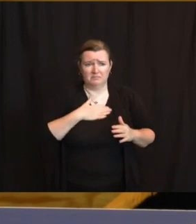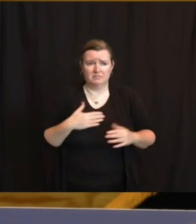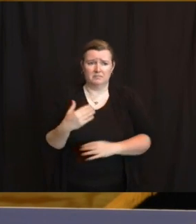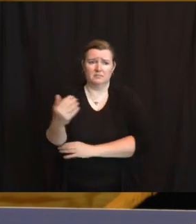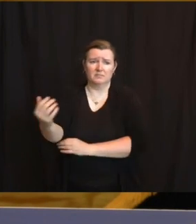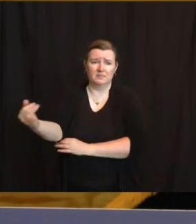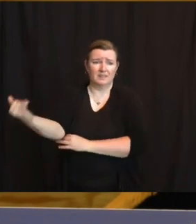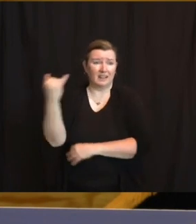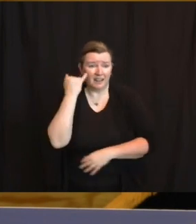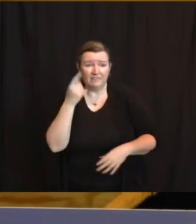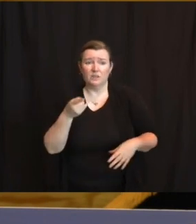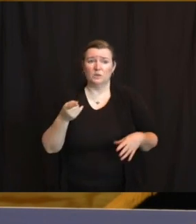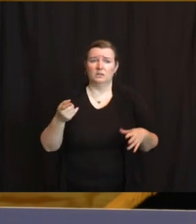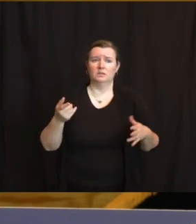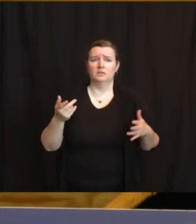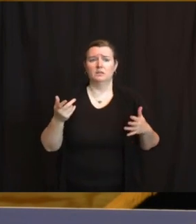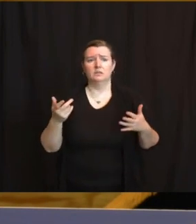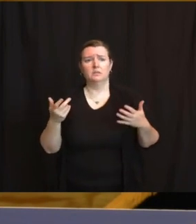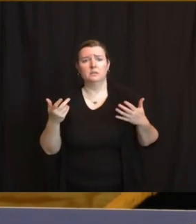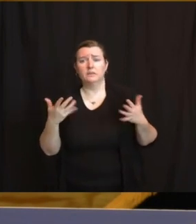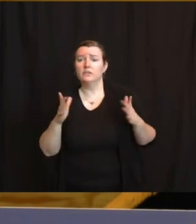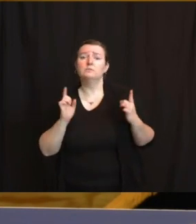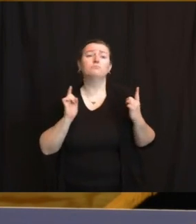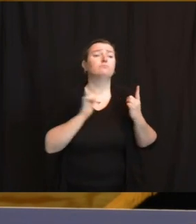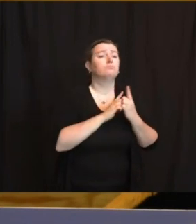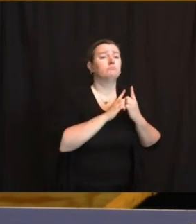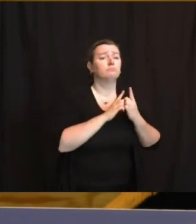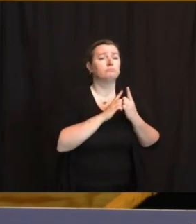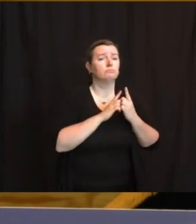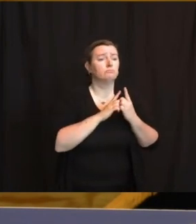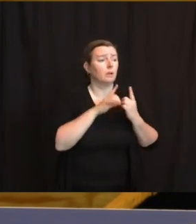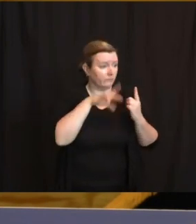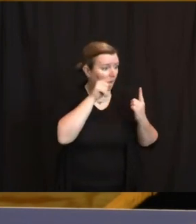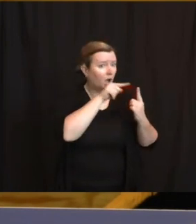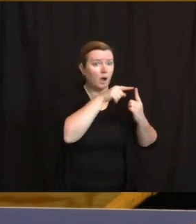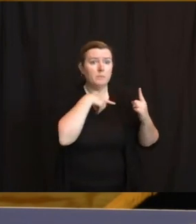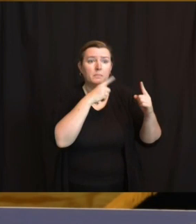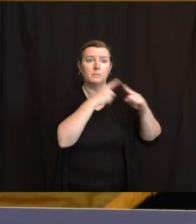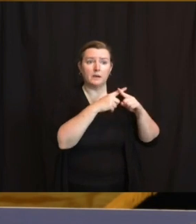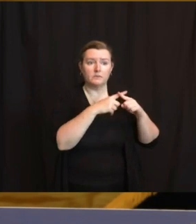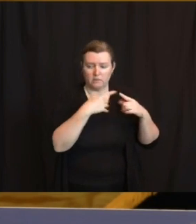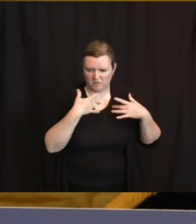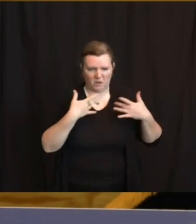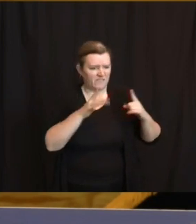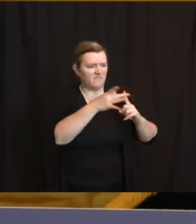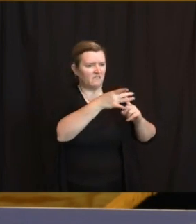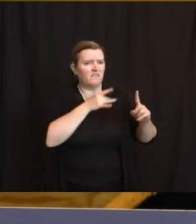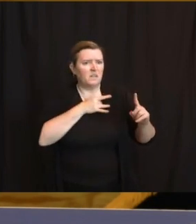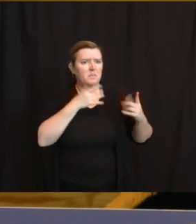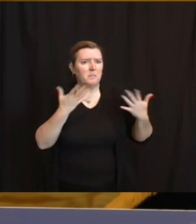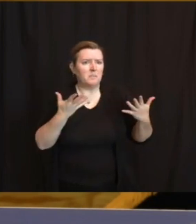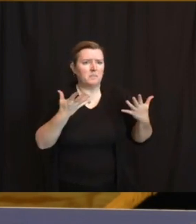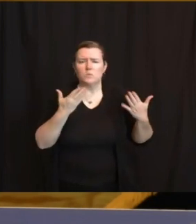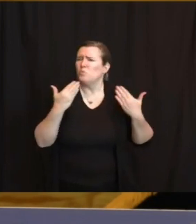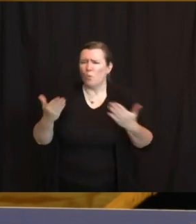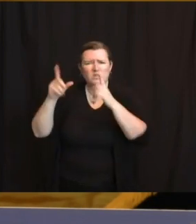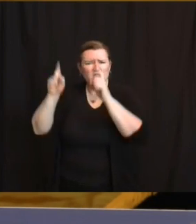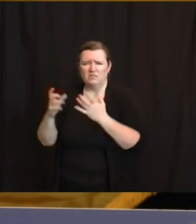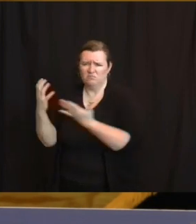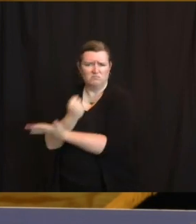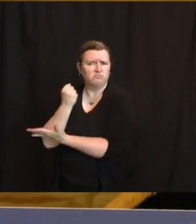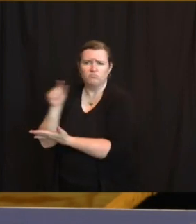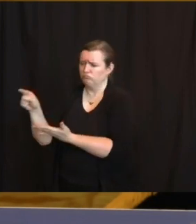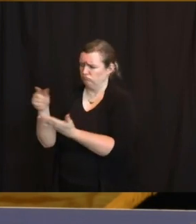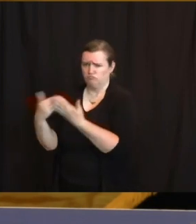get tested, even if they do not have symptoms. We are working with partners to make testing easier to